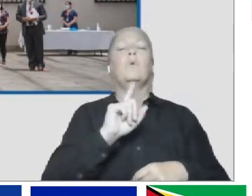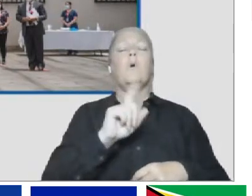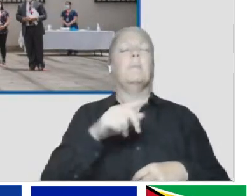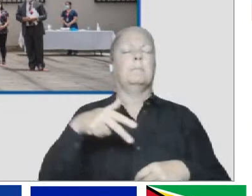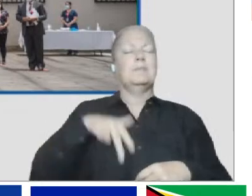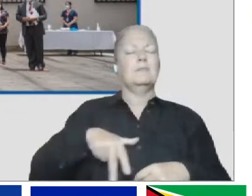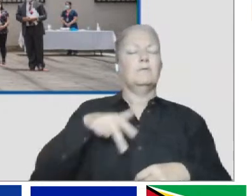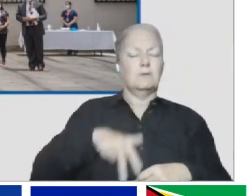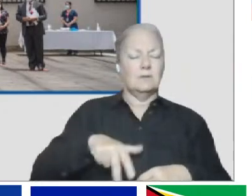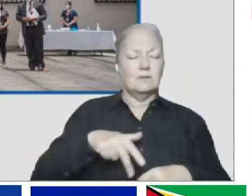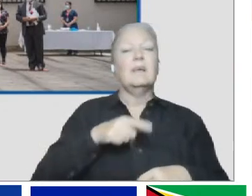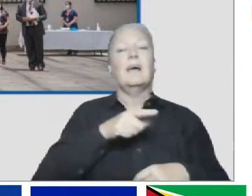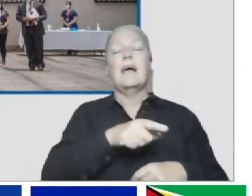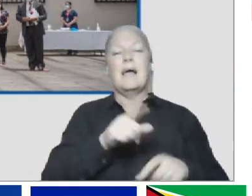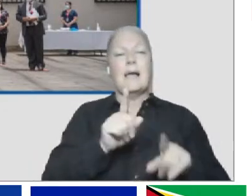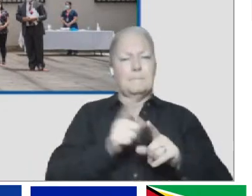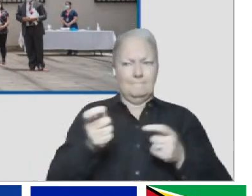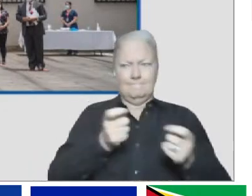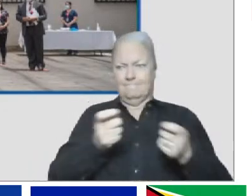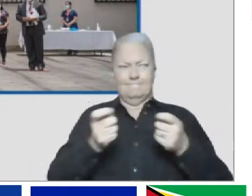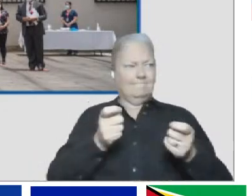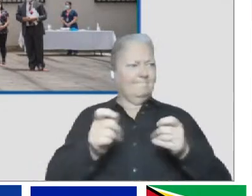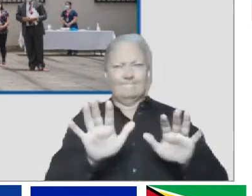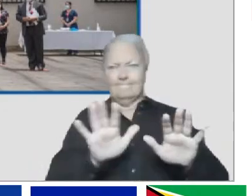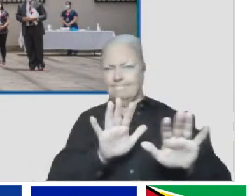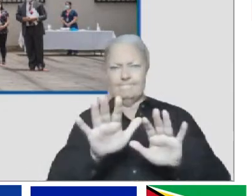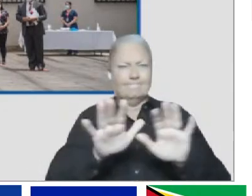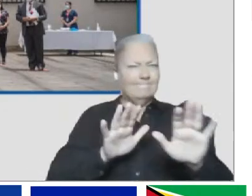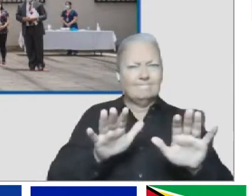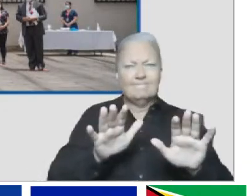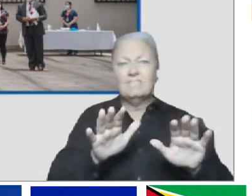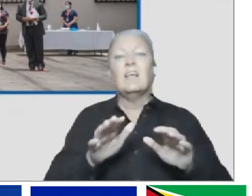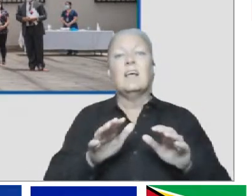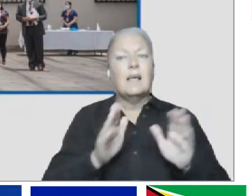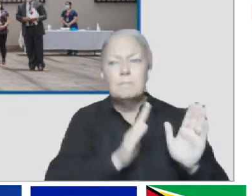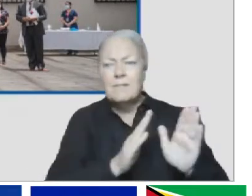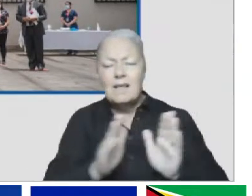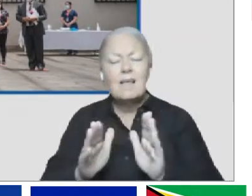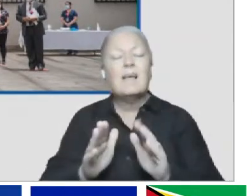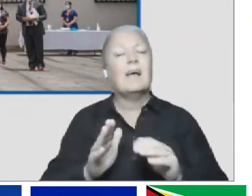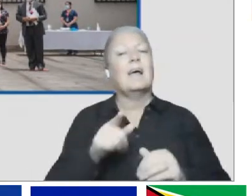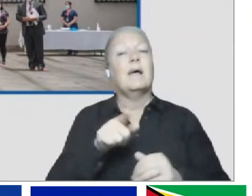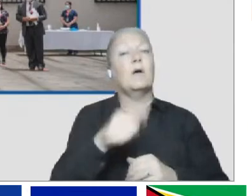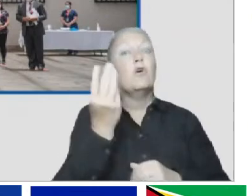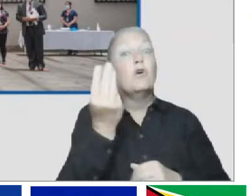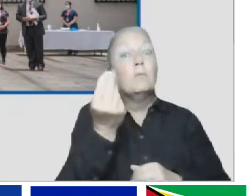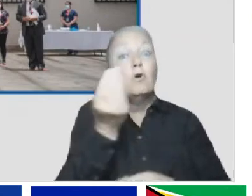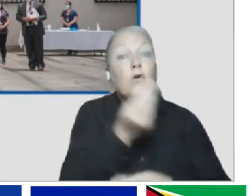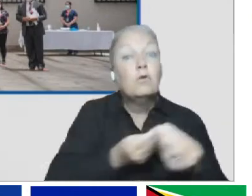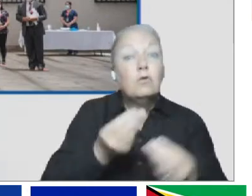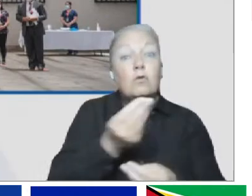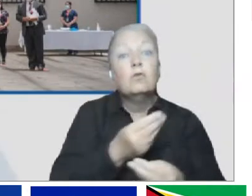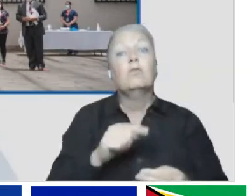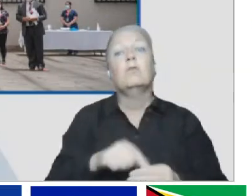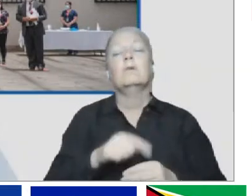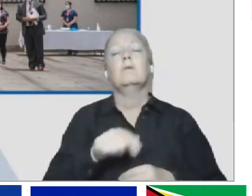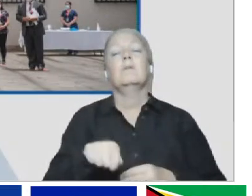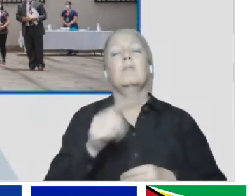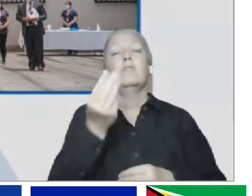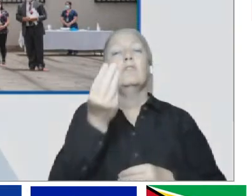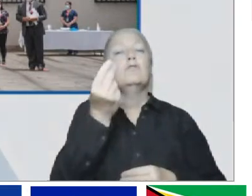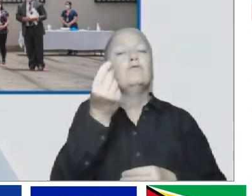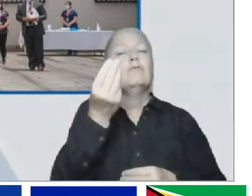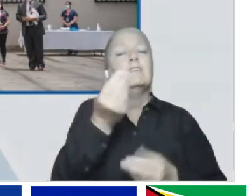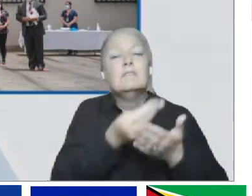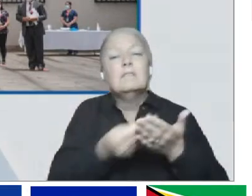are talking about economics, we are talking about the Treasury Department, the Science Department, analyzing